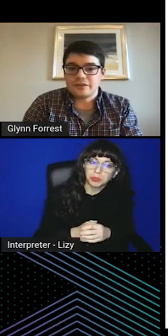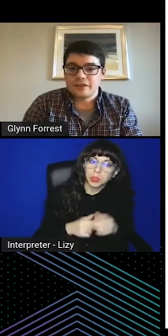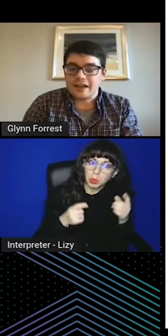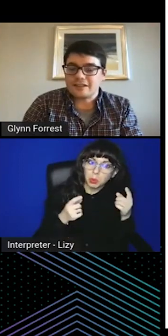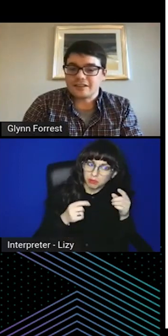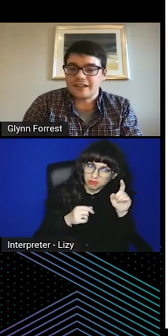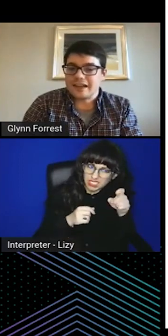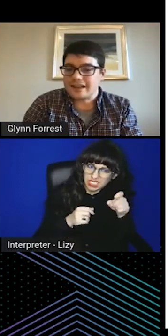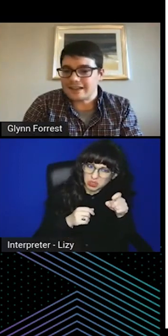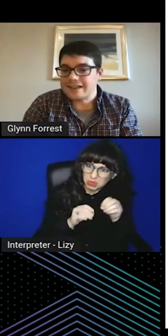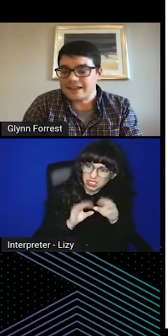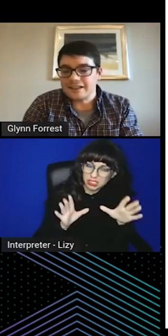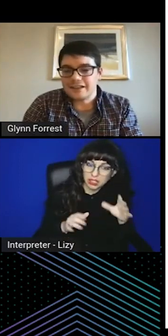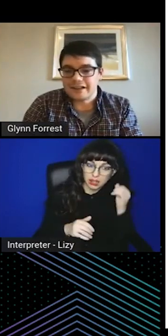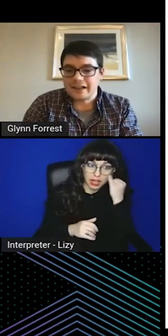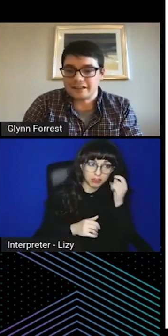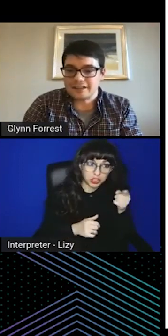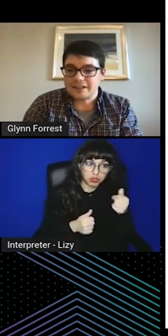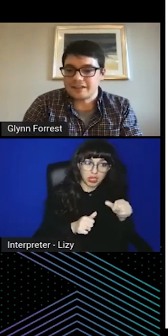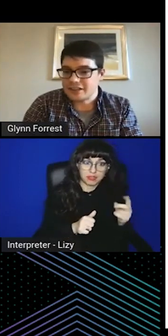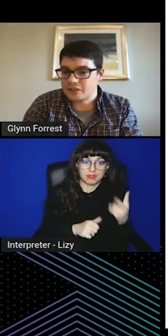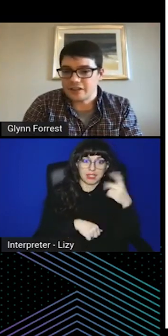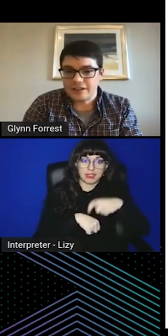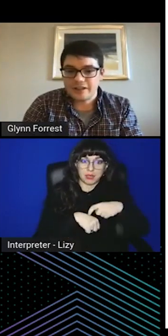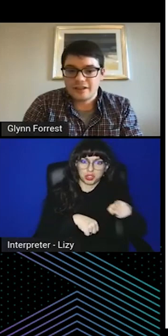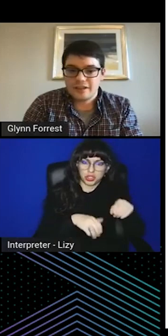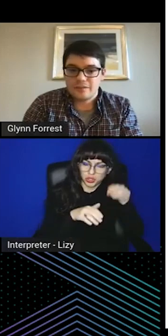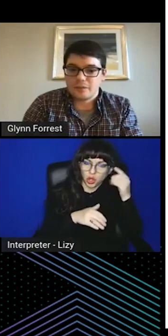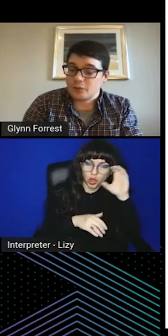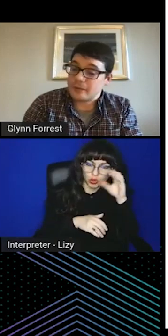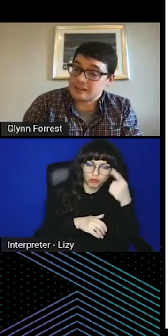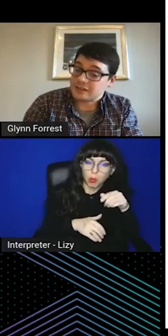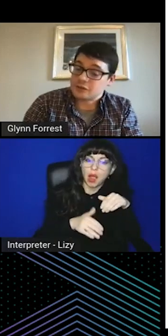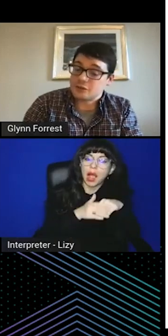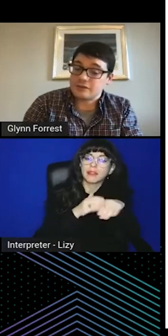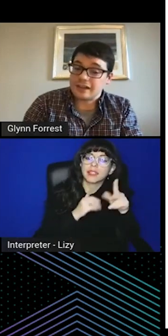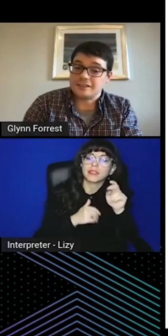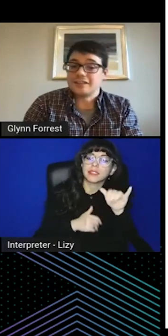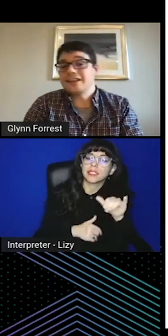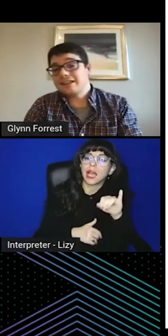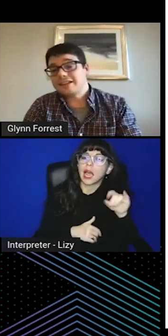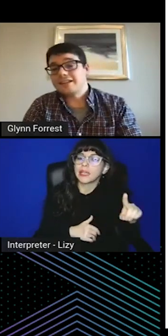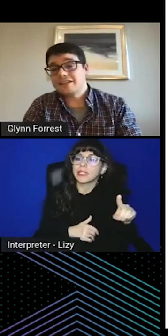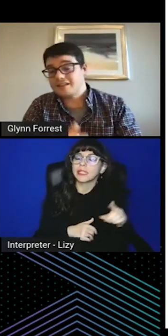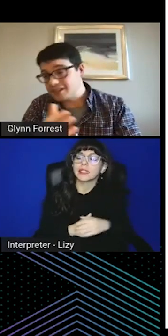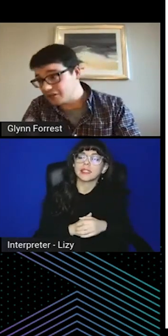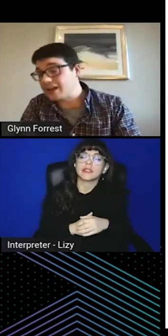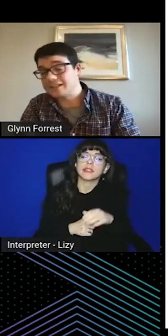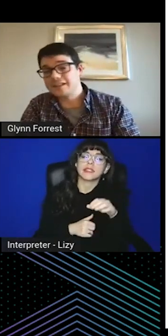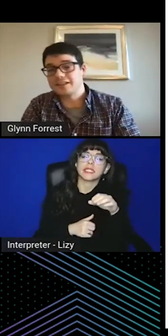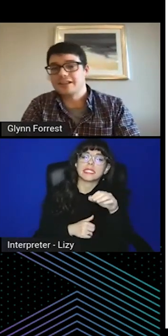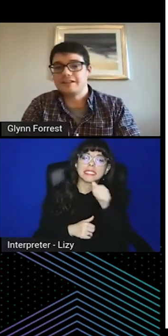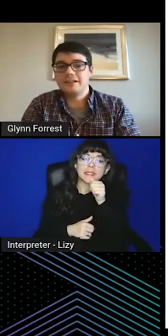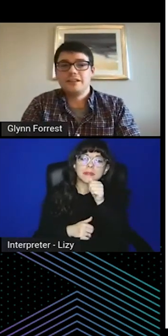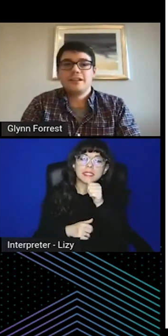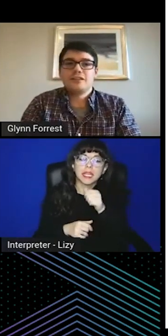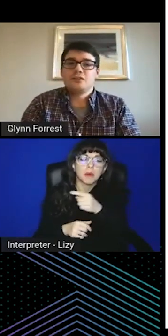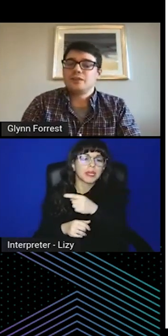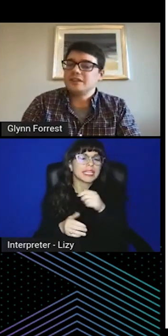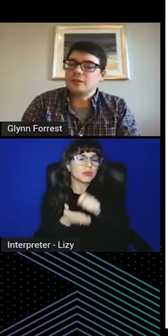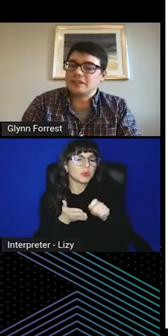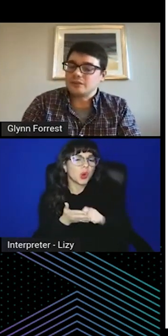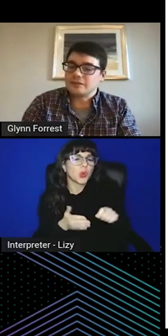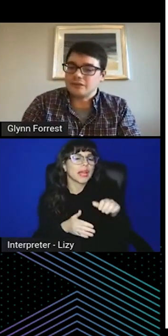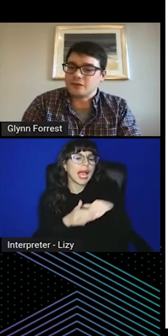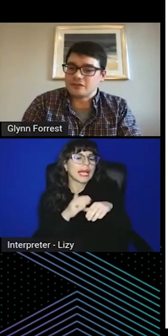was looking for access key ID and access key secret, but Bob actually wrote access key ID and secret access key. So we